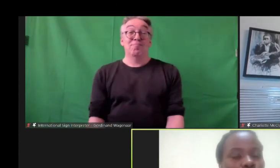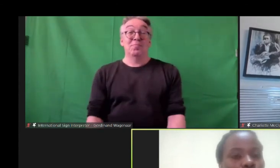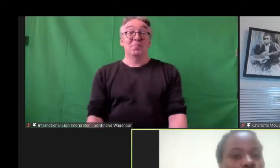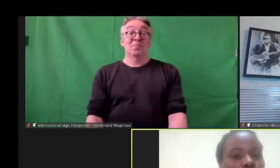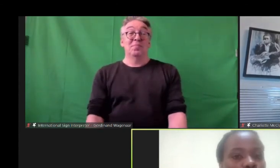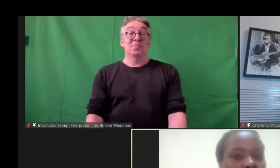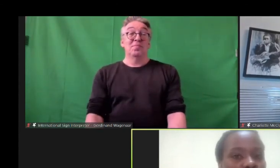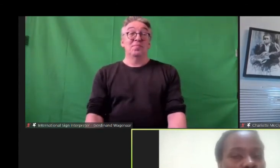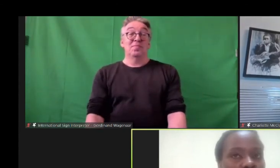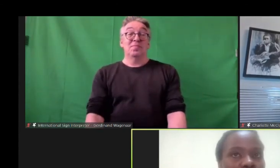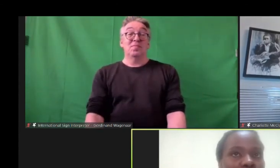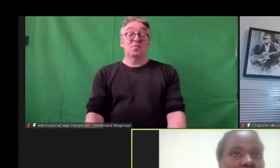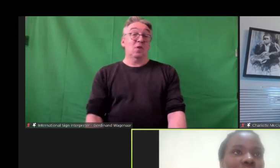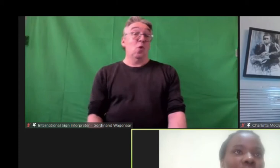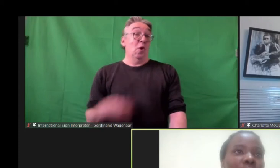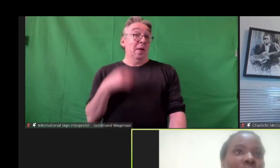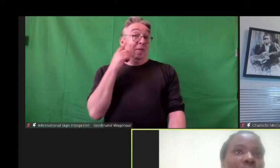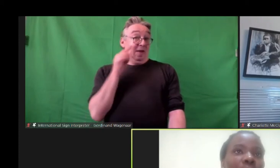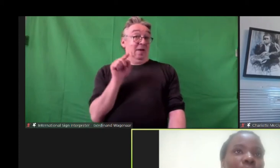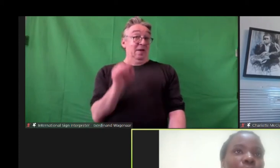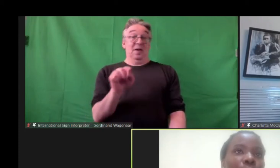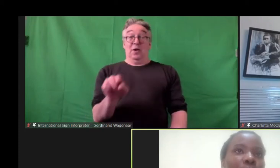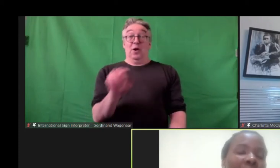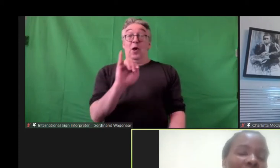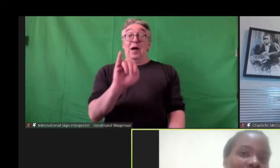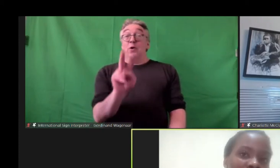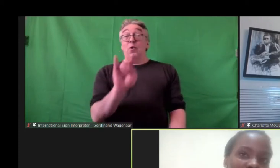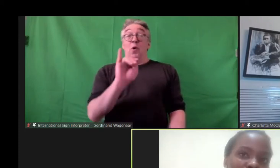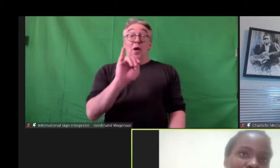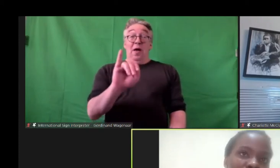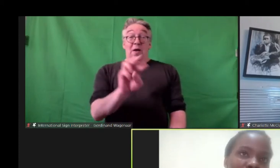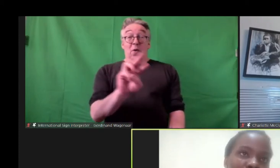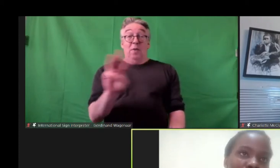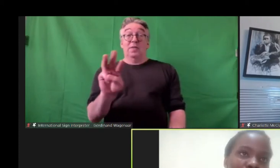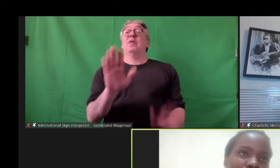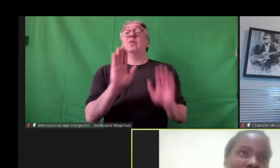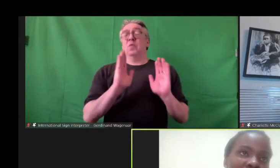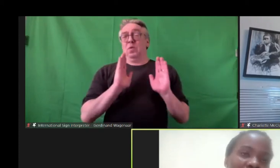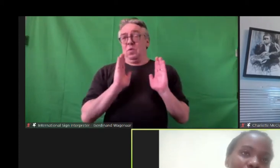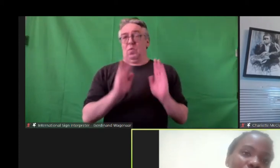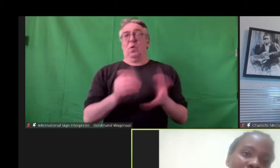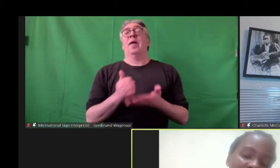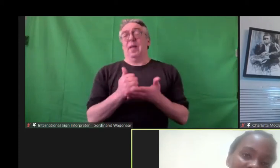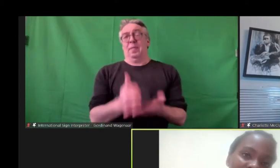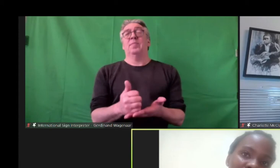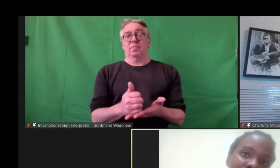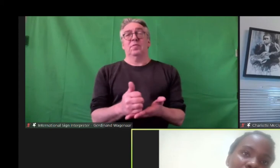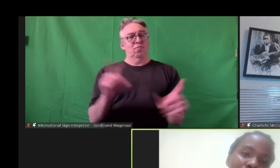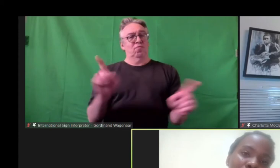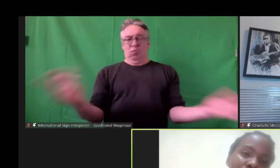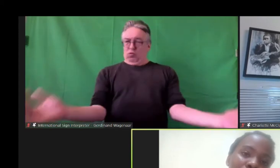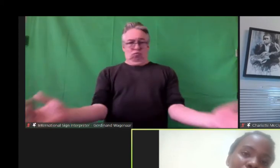to move a great mile in terms of having the progressive